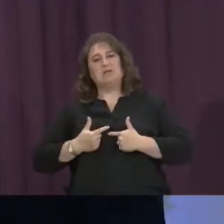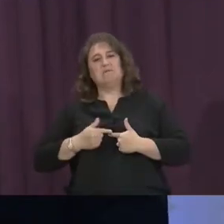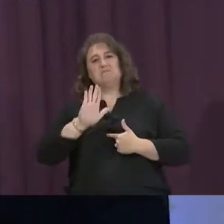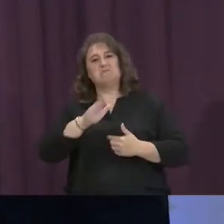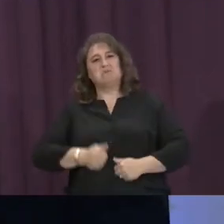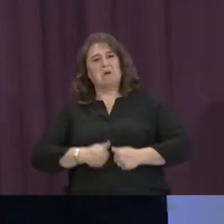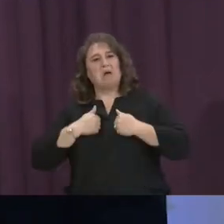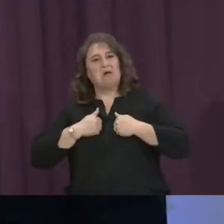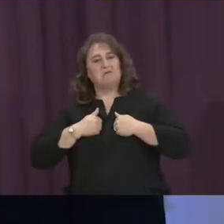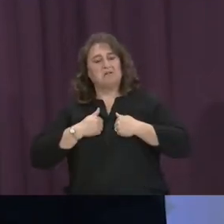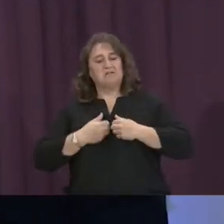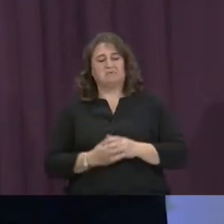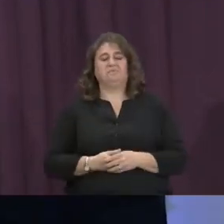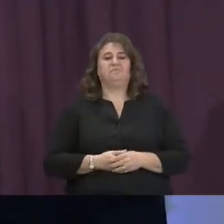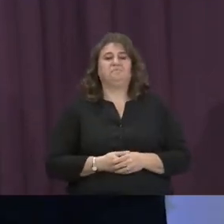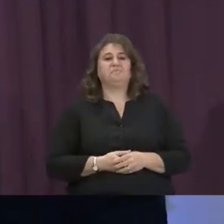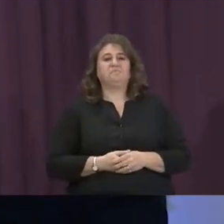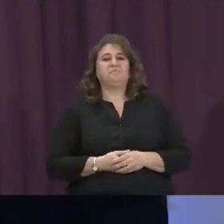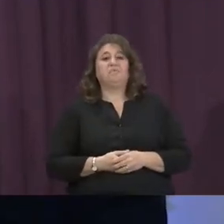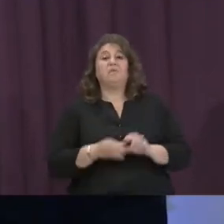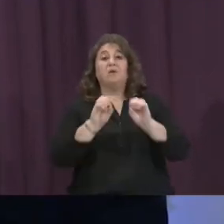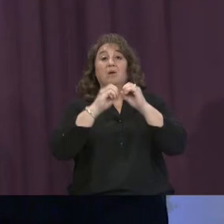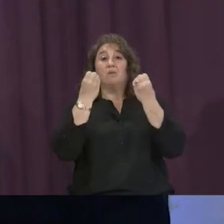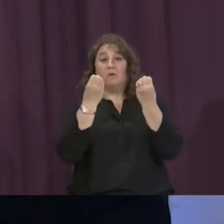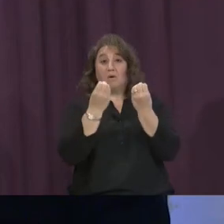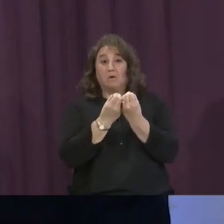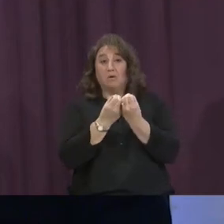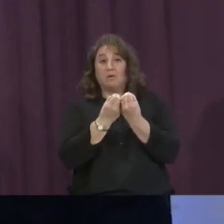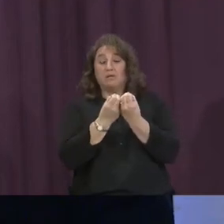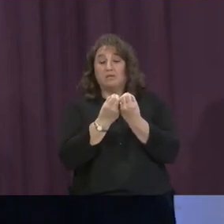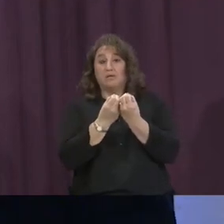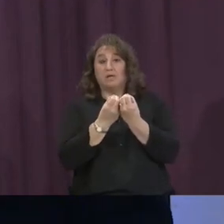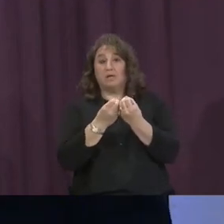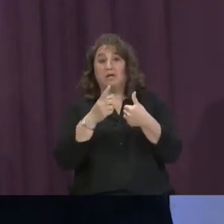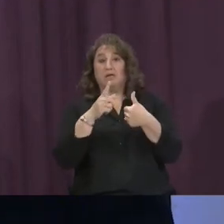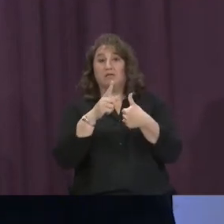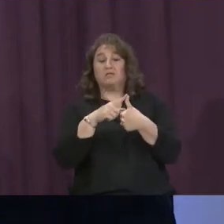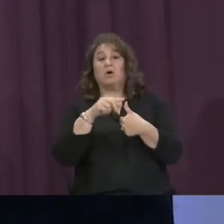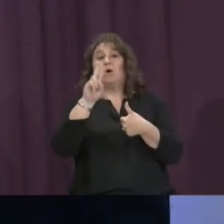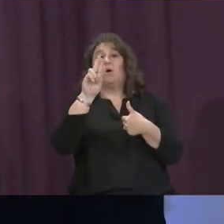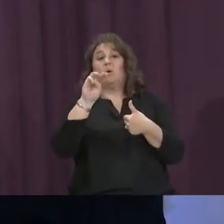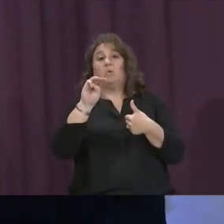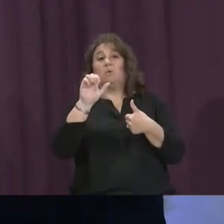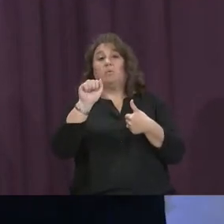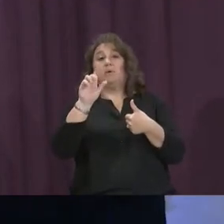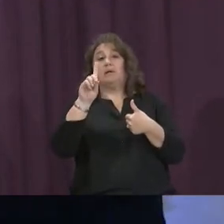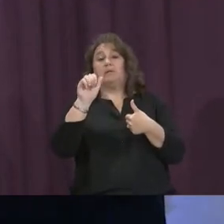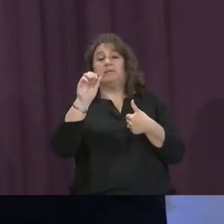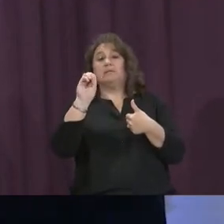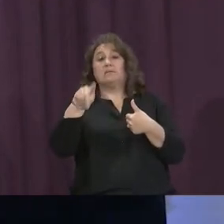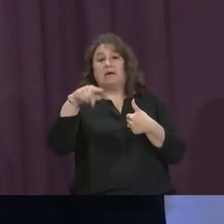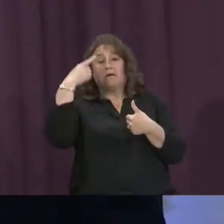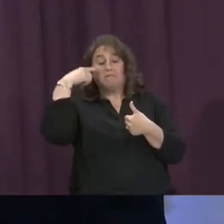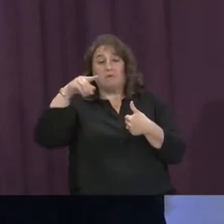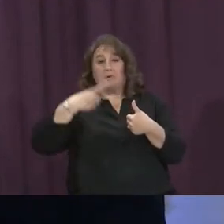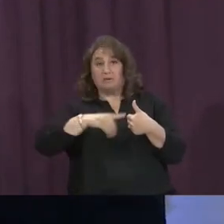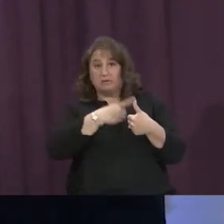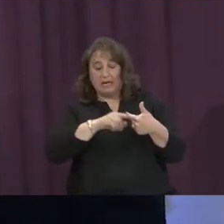The organizations that are being represented at the event will be Umadop of Dayton, South Community,